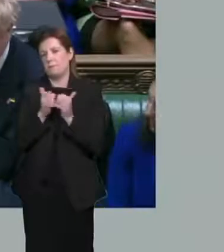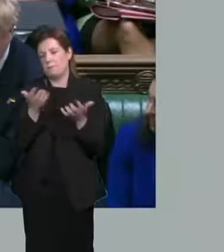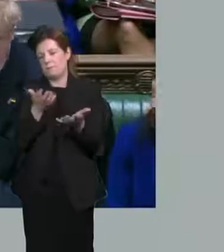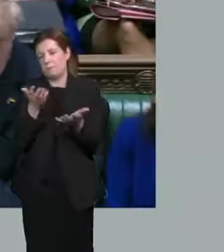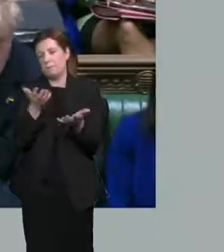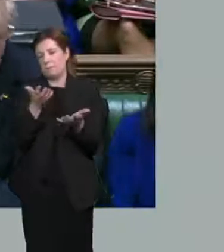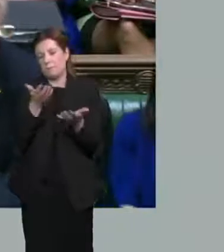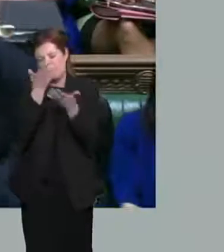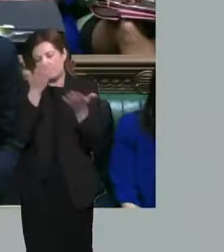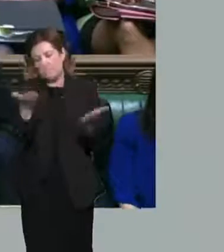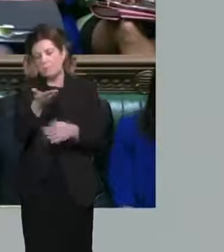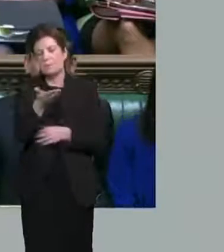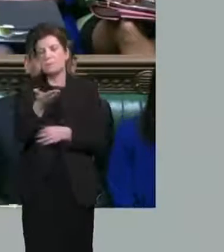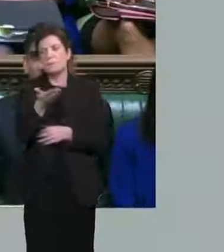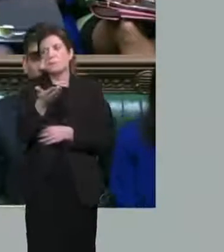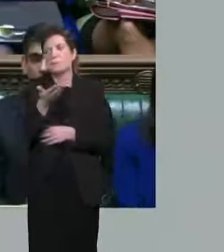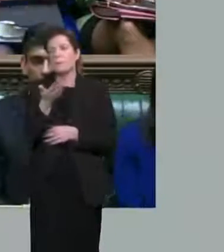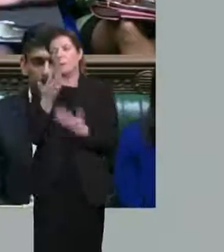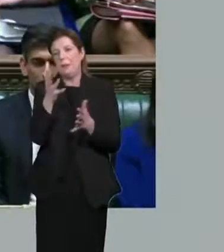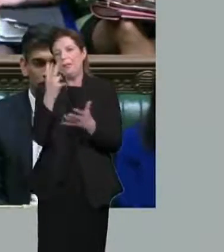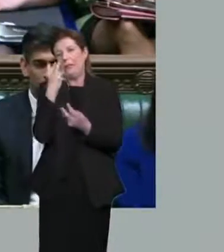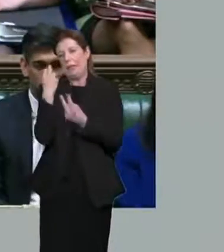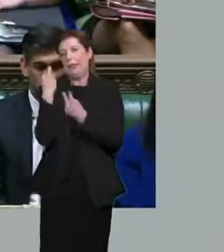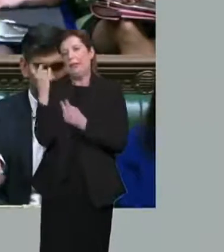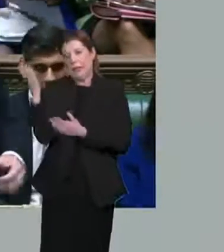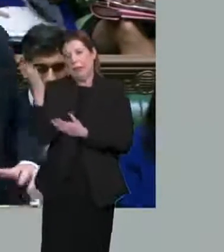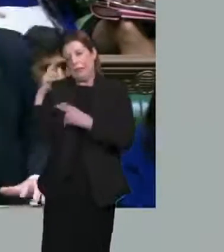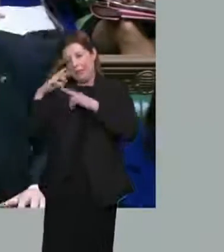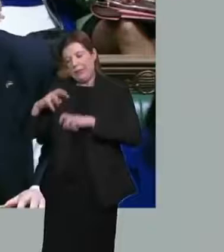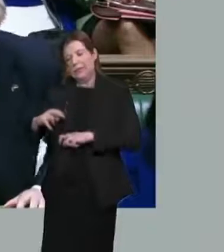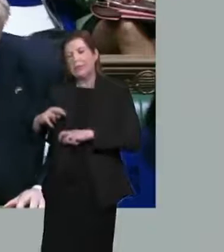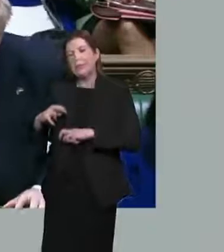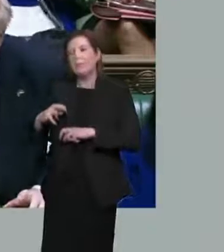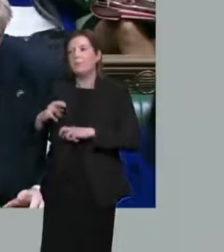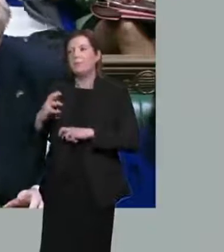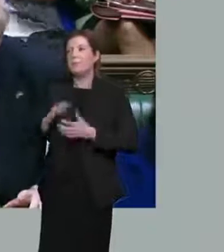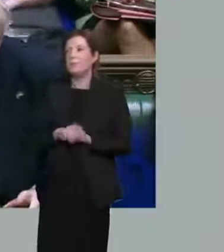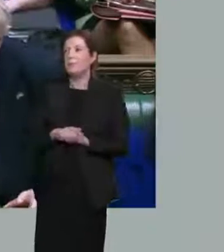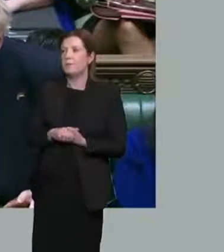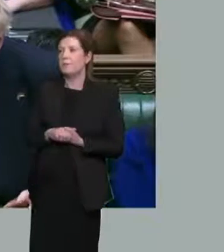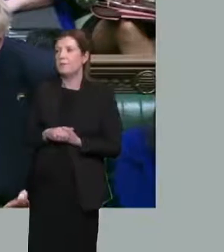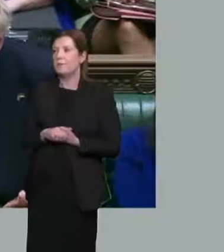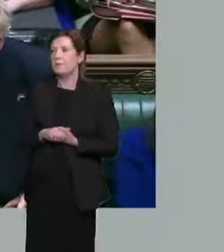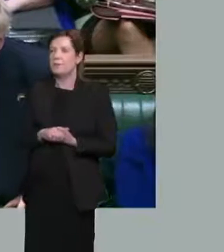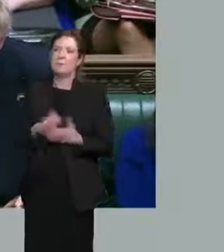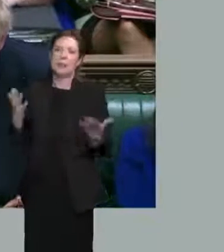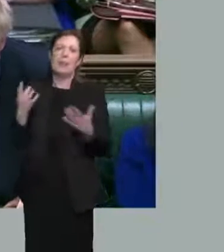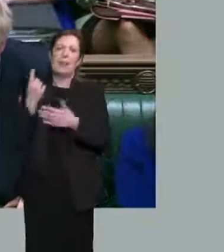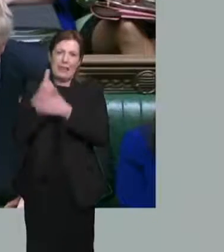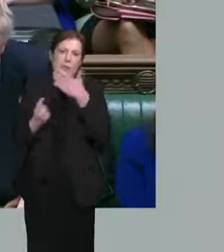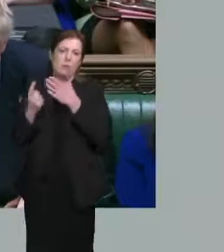my honourable friend who's just conducted a review on the matter. That we should indeed have an